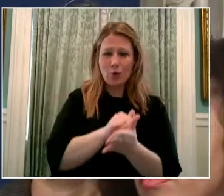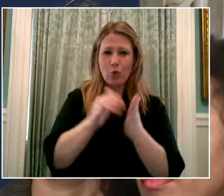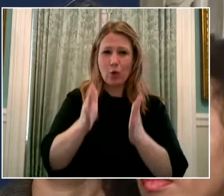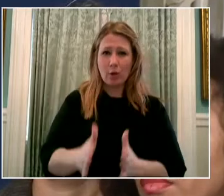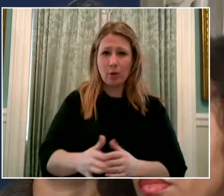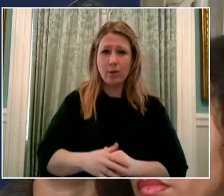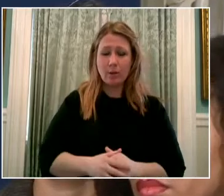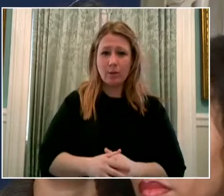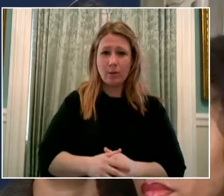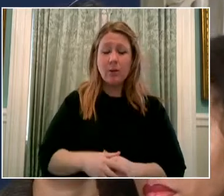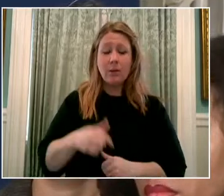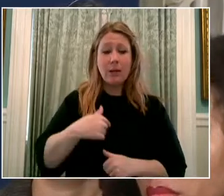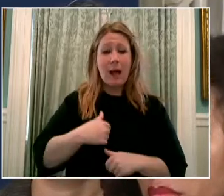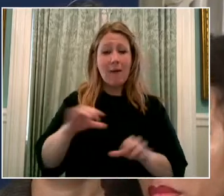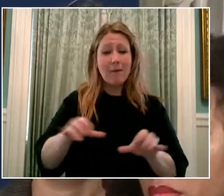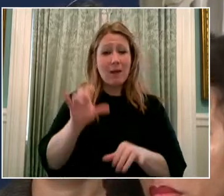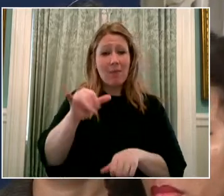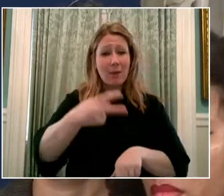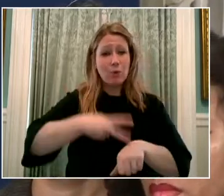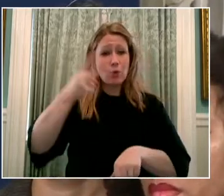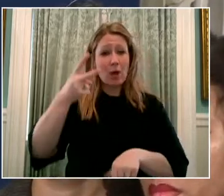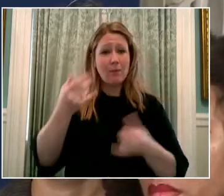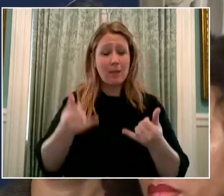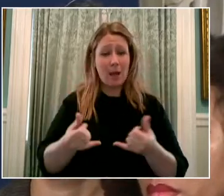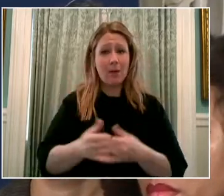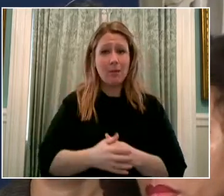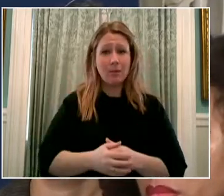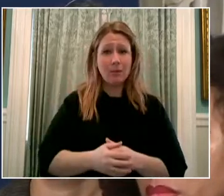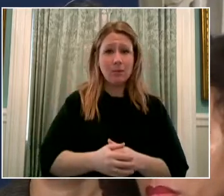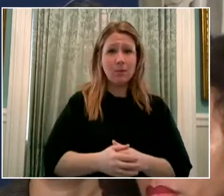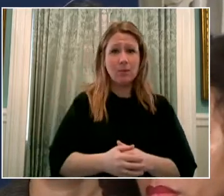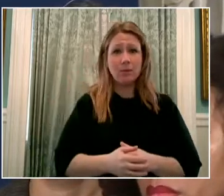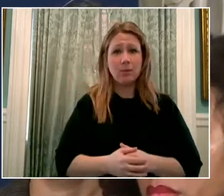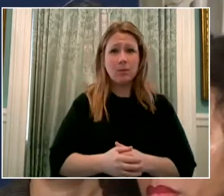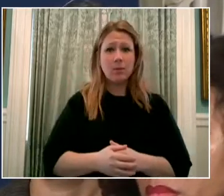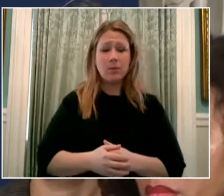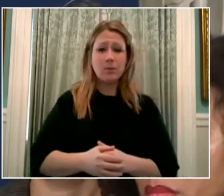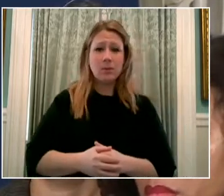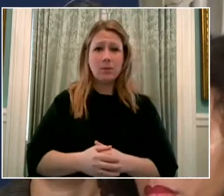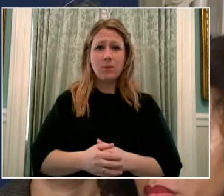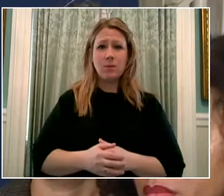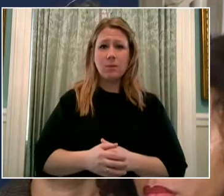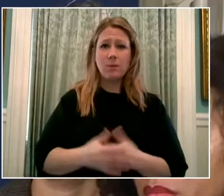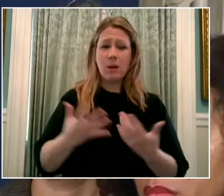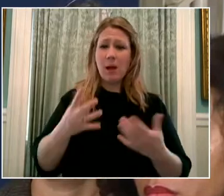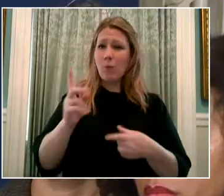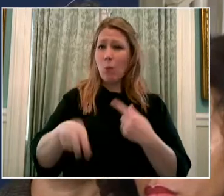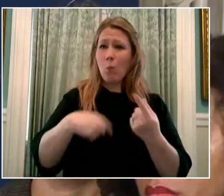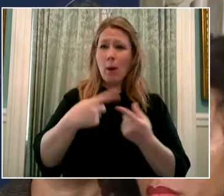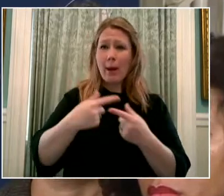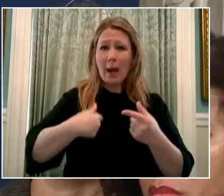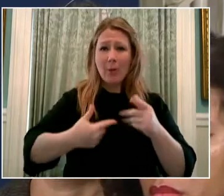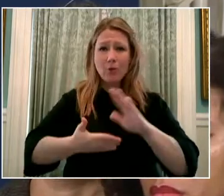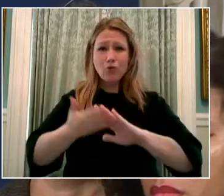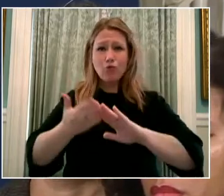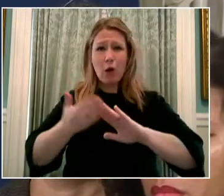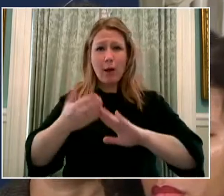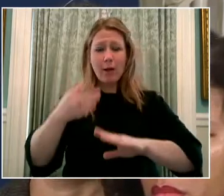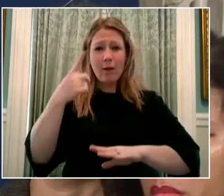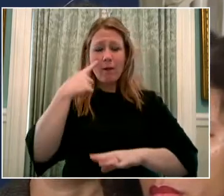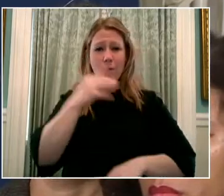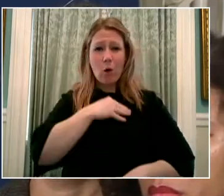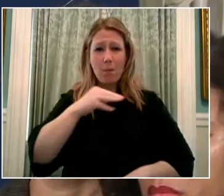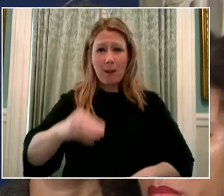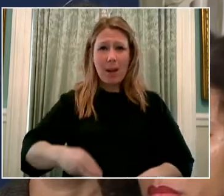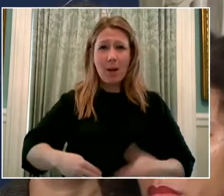what's interesting, I didn't say I was not going to do that when I was running for office. Those of you who know, when I was running for office, I said